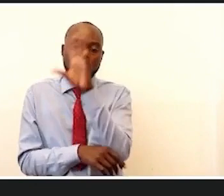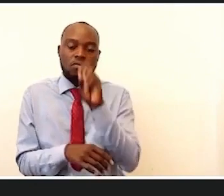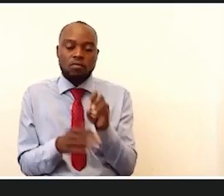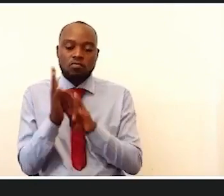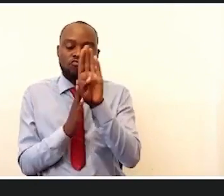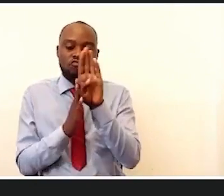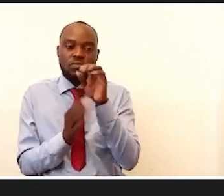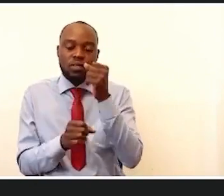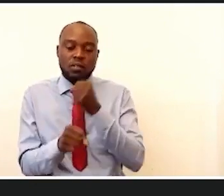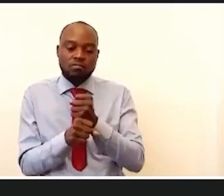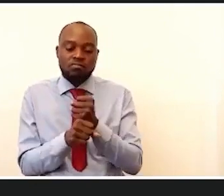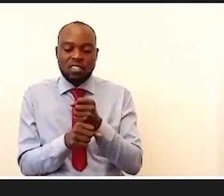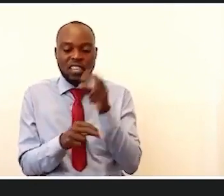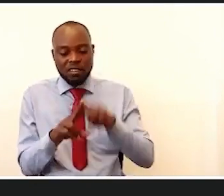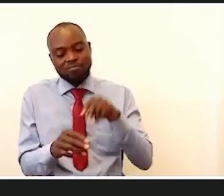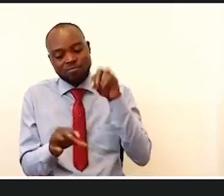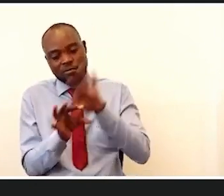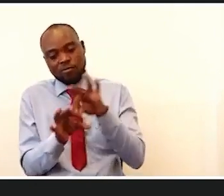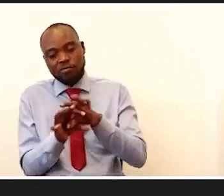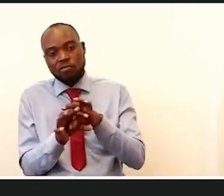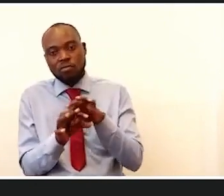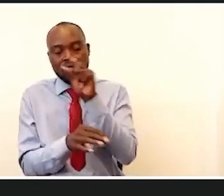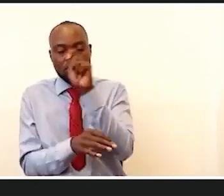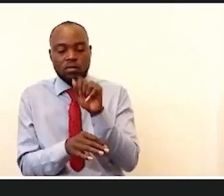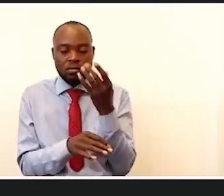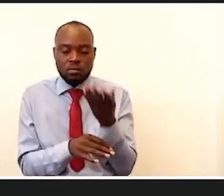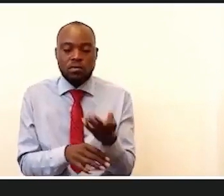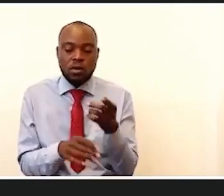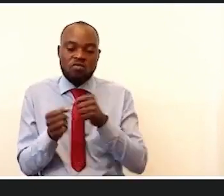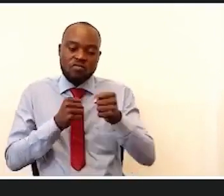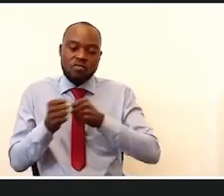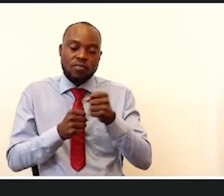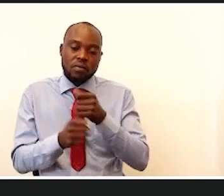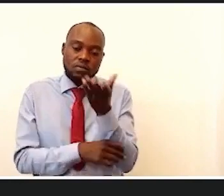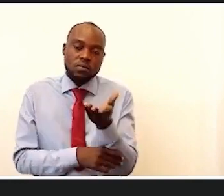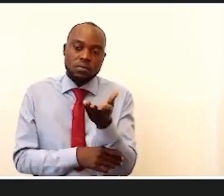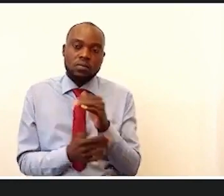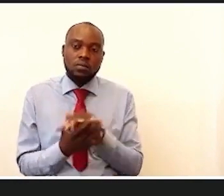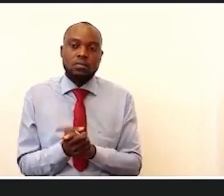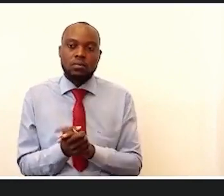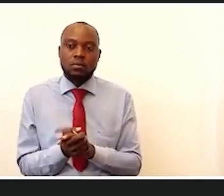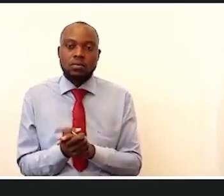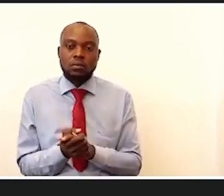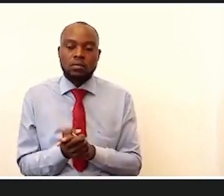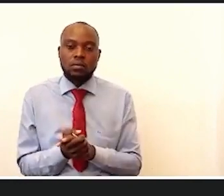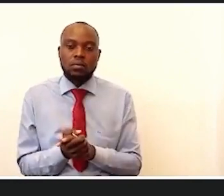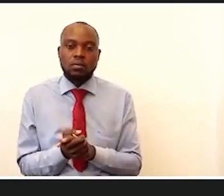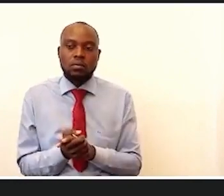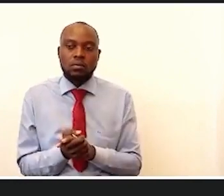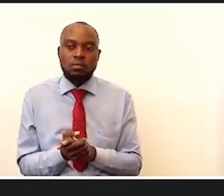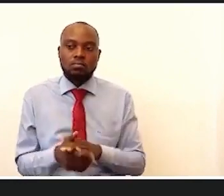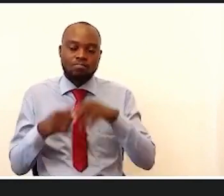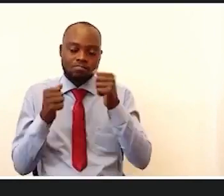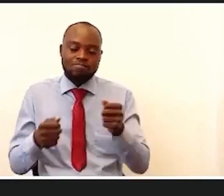should be getting itself involved in industrialization. We think you should be fighting poverty. You think you should be putting money in